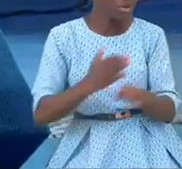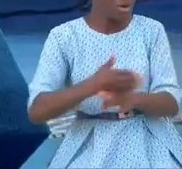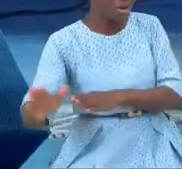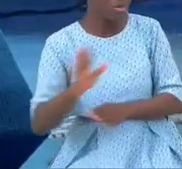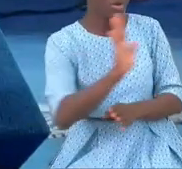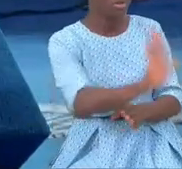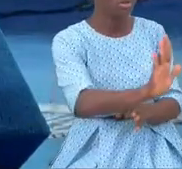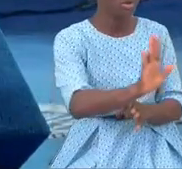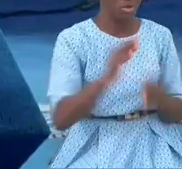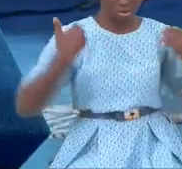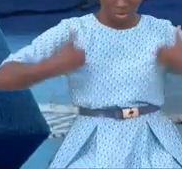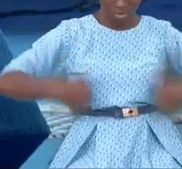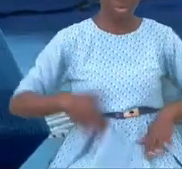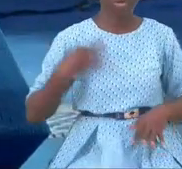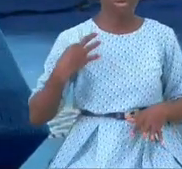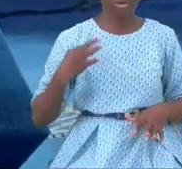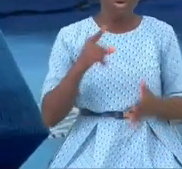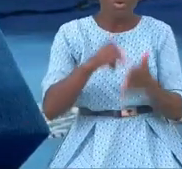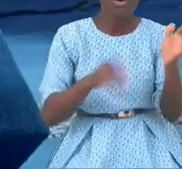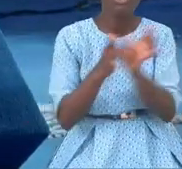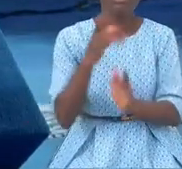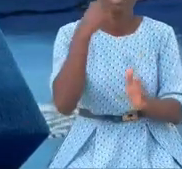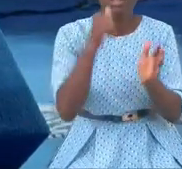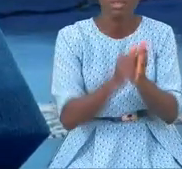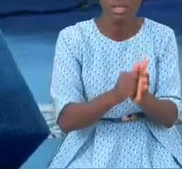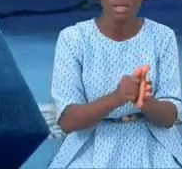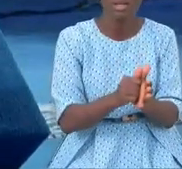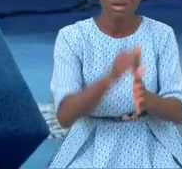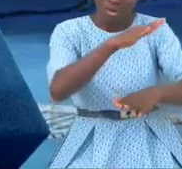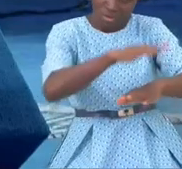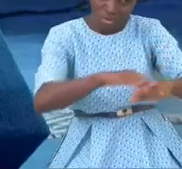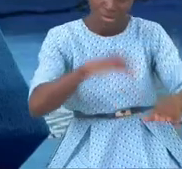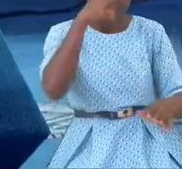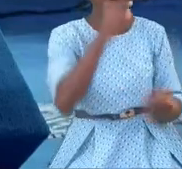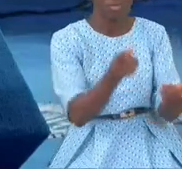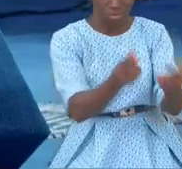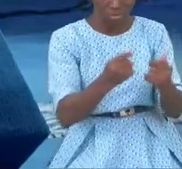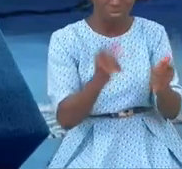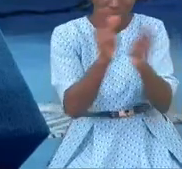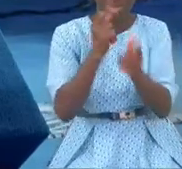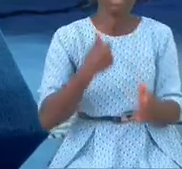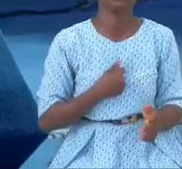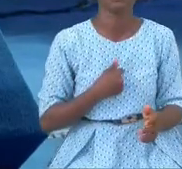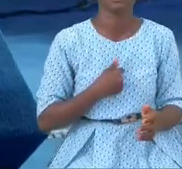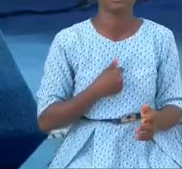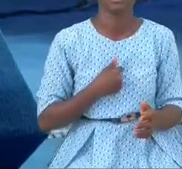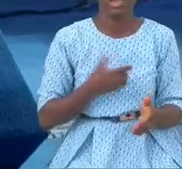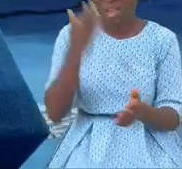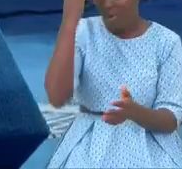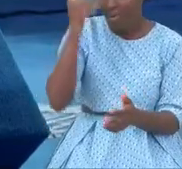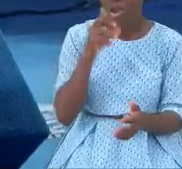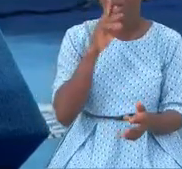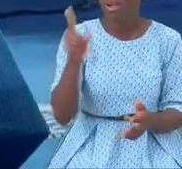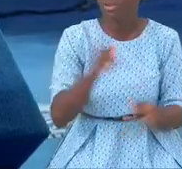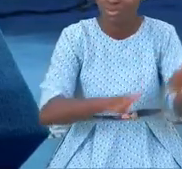you behaving? Is that not fanatical? And then you take your garment and you throw it away. He